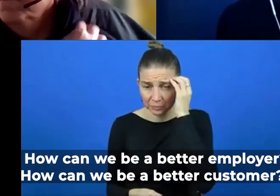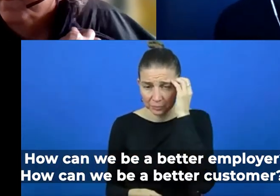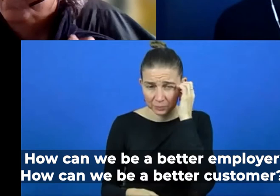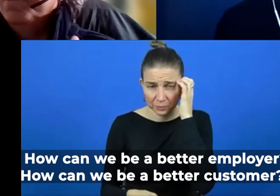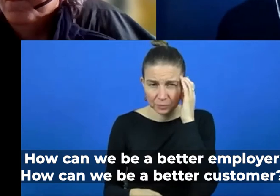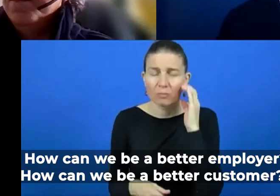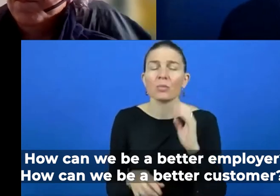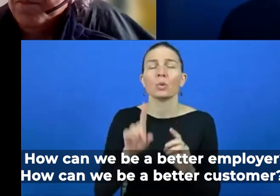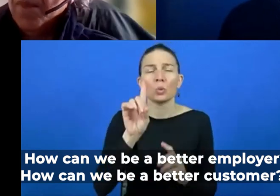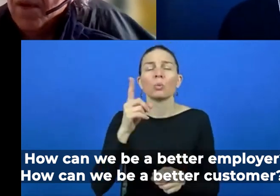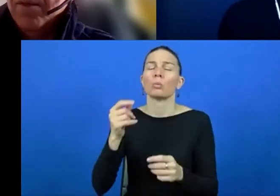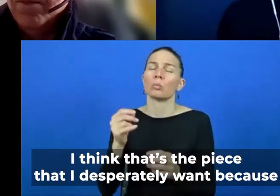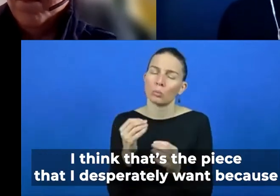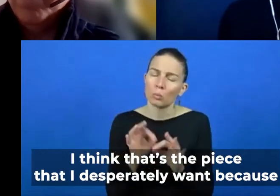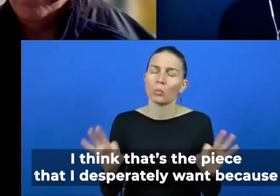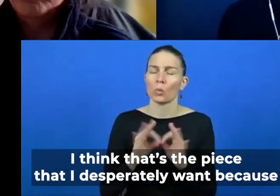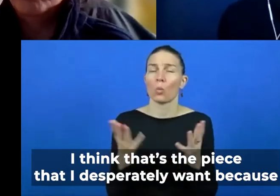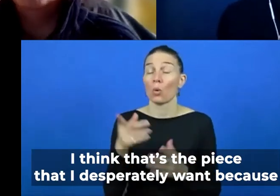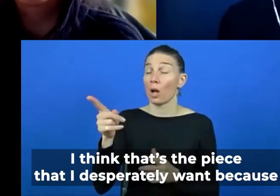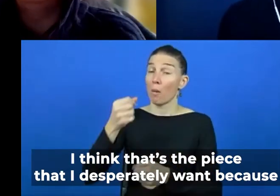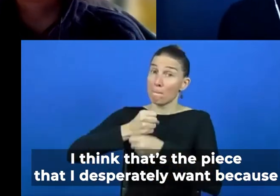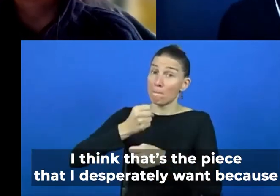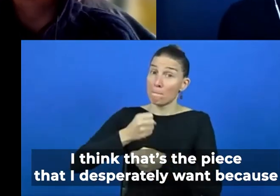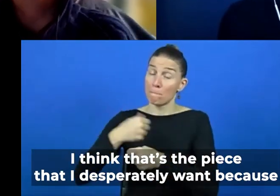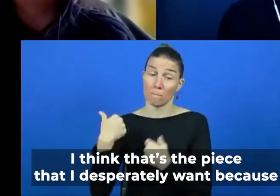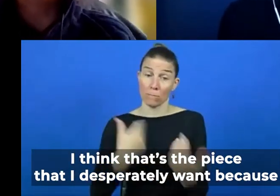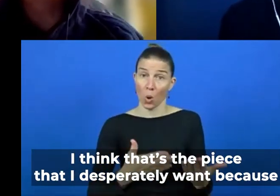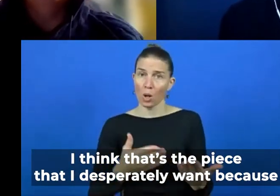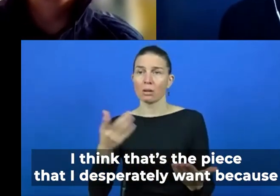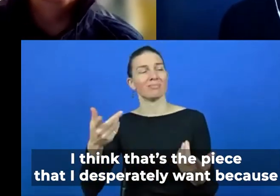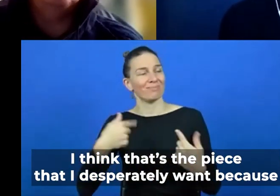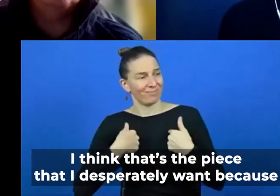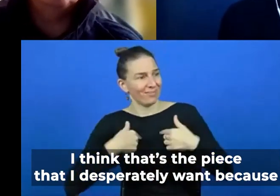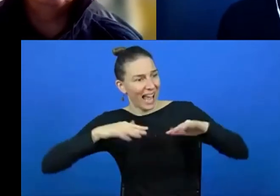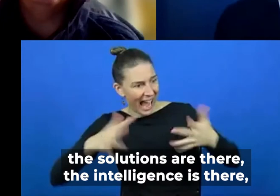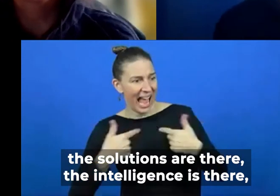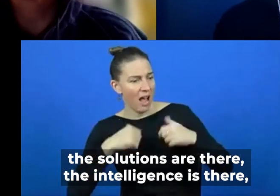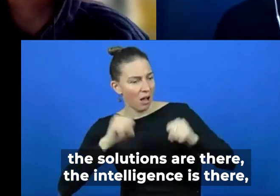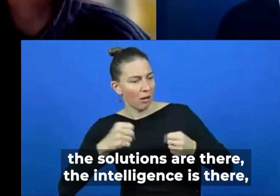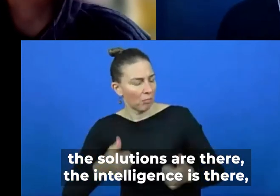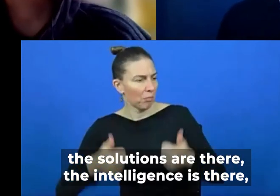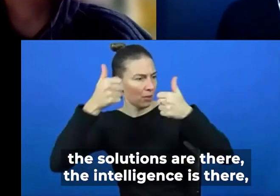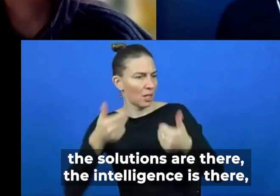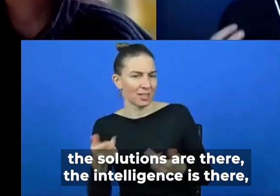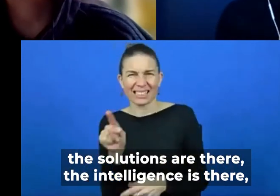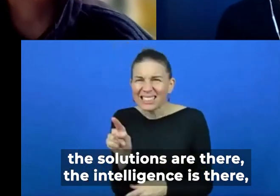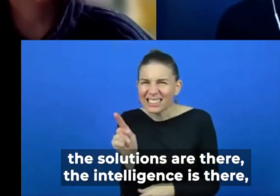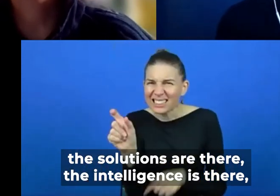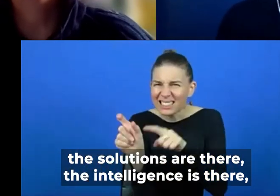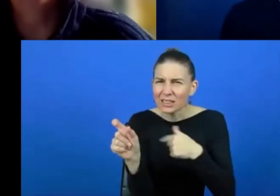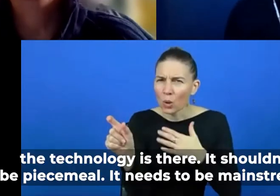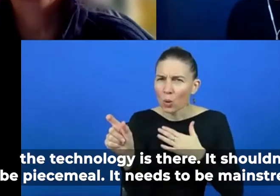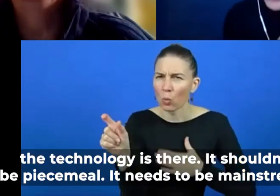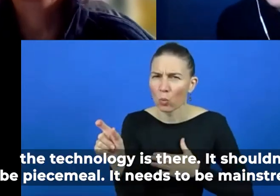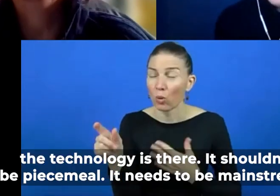employer? How can we be a better customer? And I think that's the piece that I desperately want, because the solutions are there. The intelligence